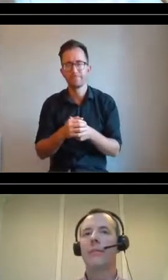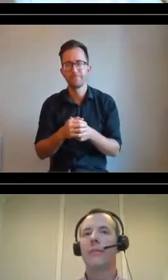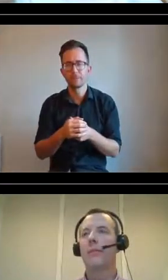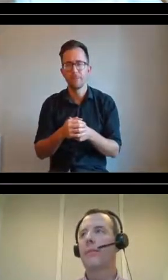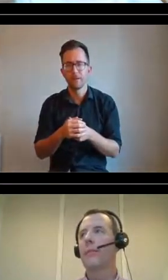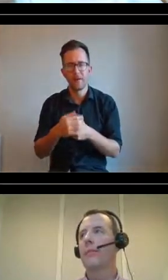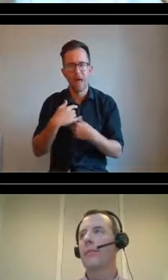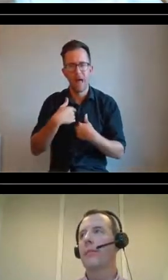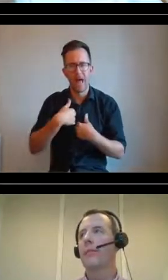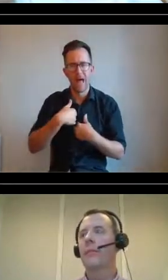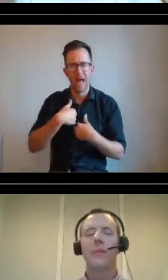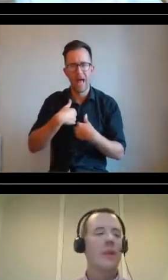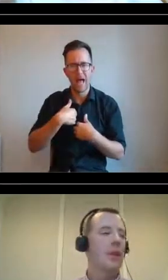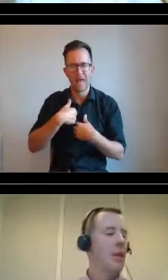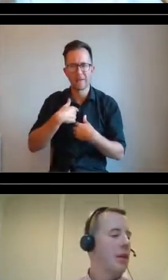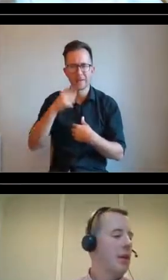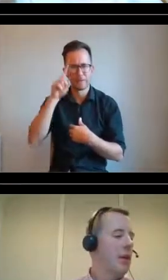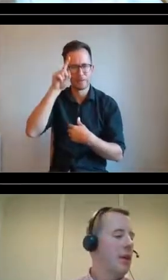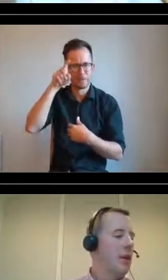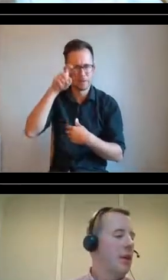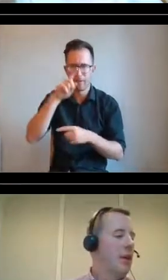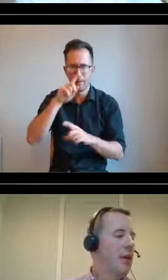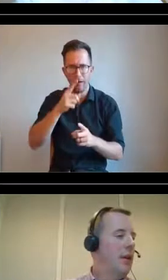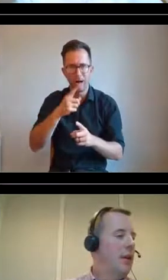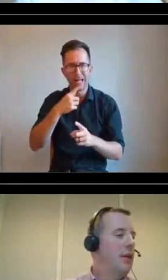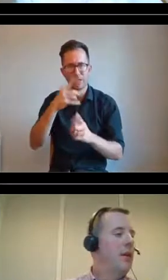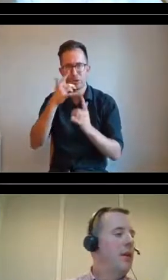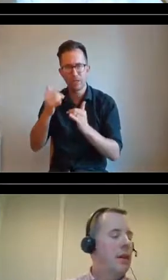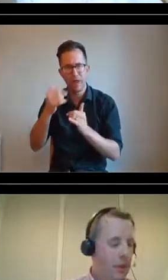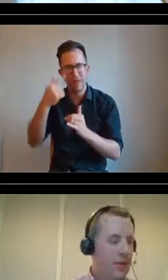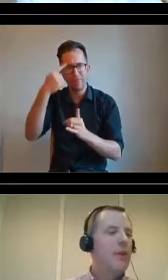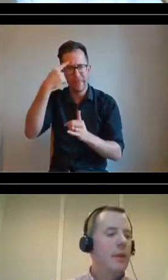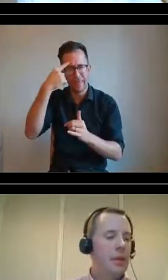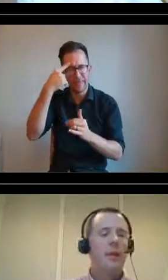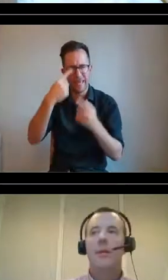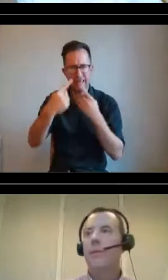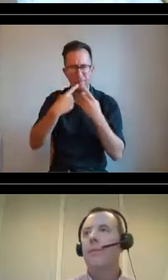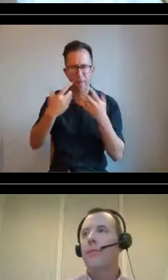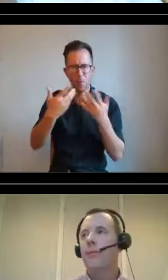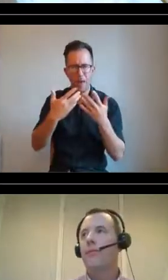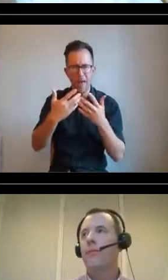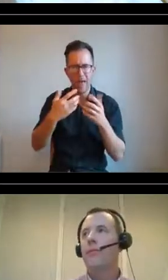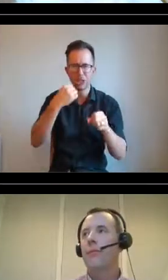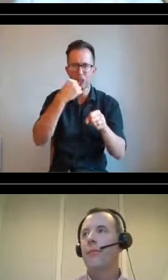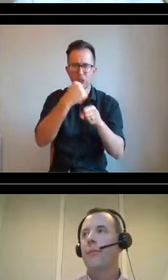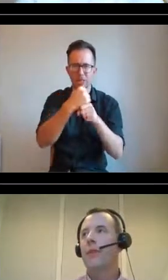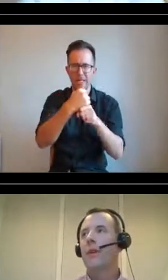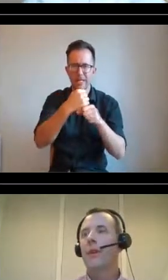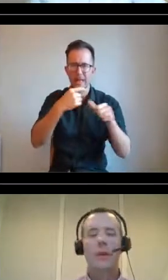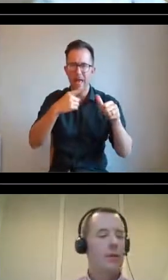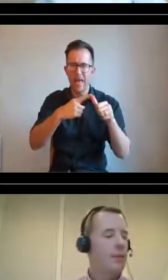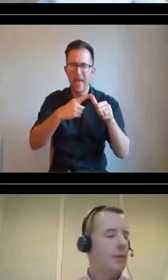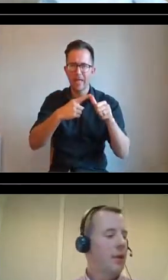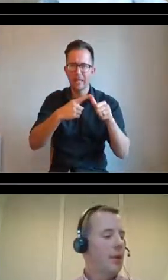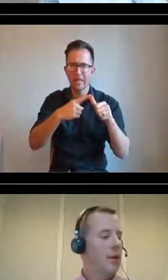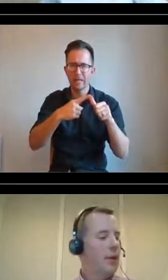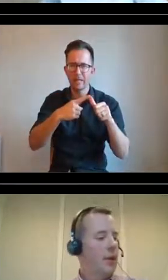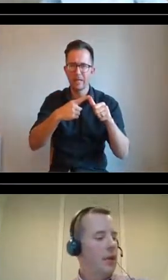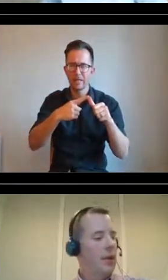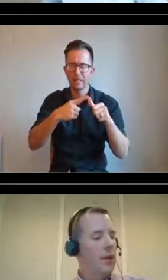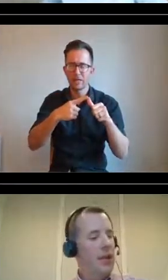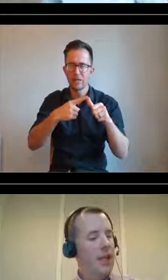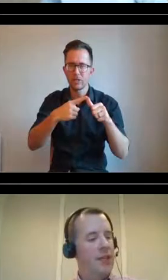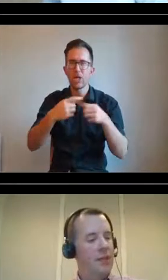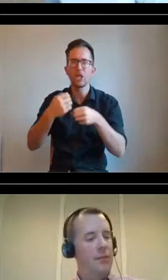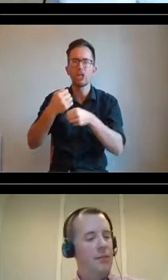to check. They're either in the GAs or they might be in, which is map book. The general arrangements. Yeah,